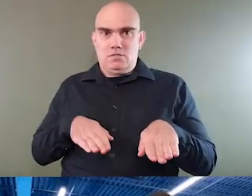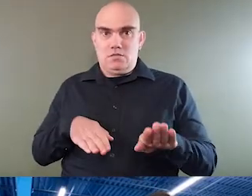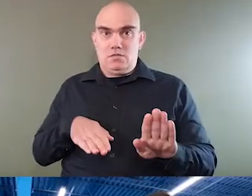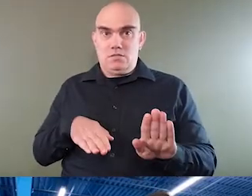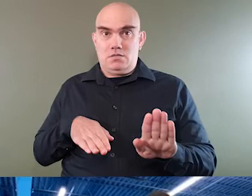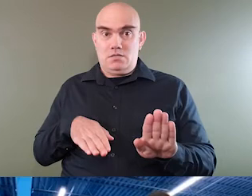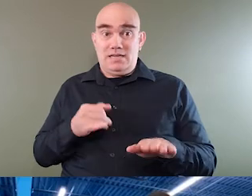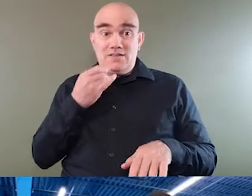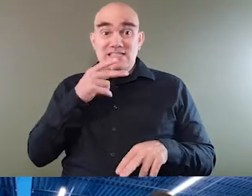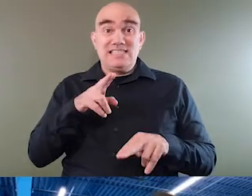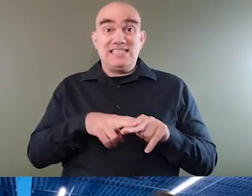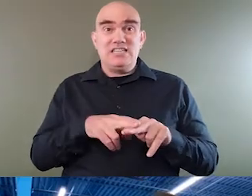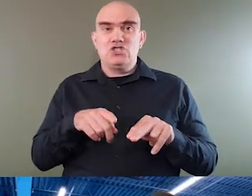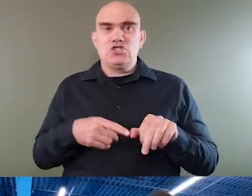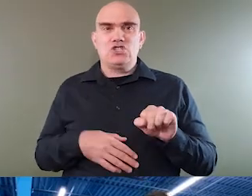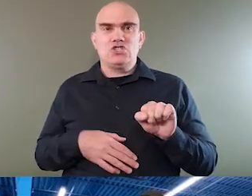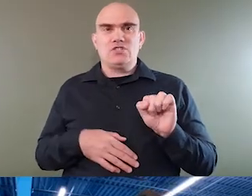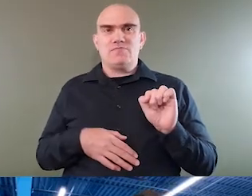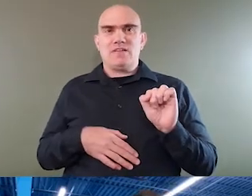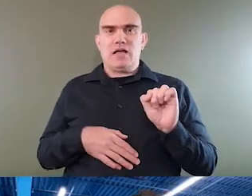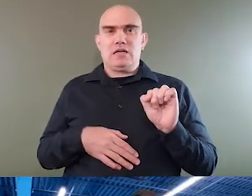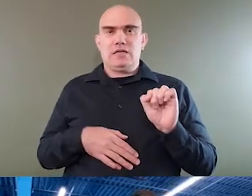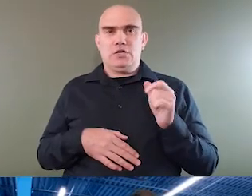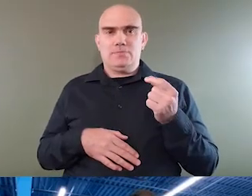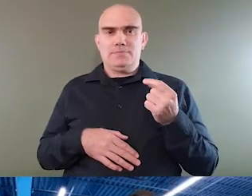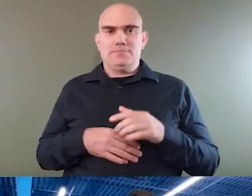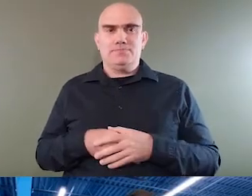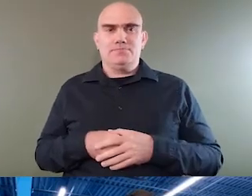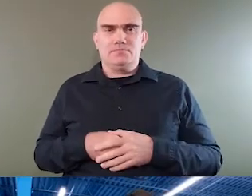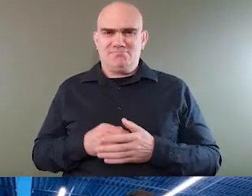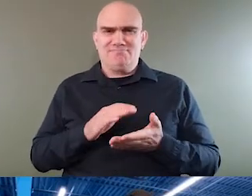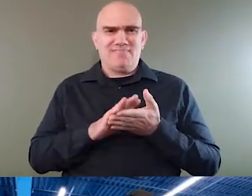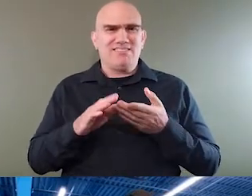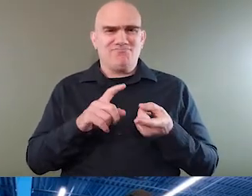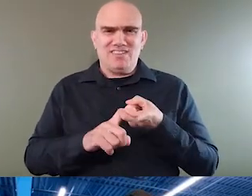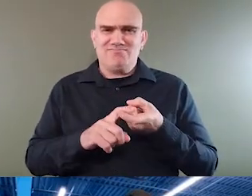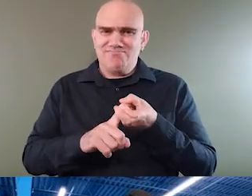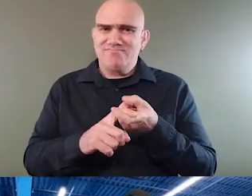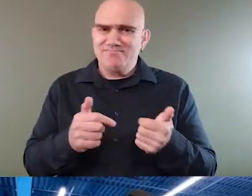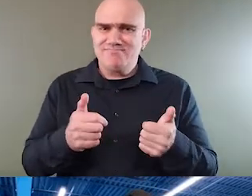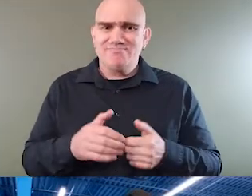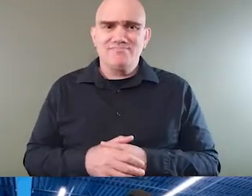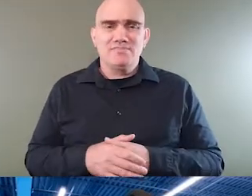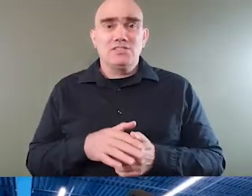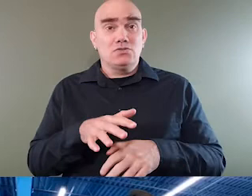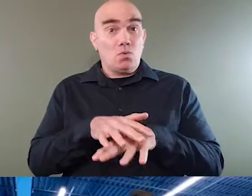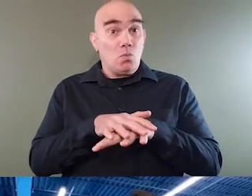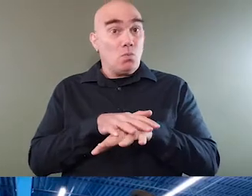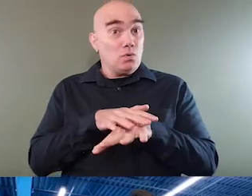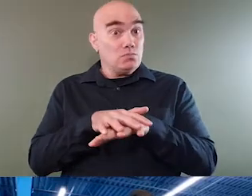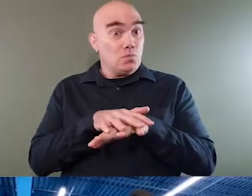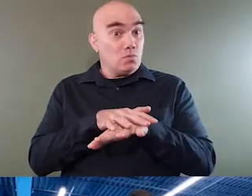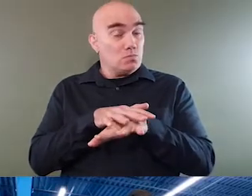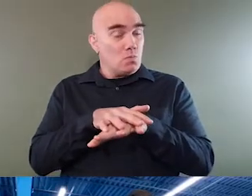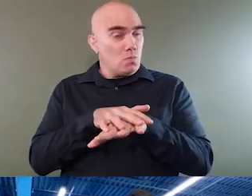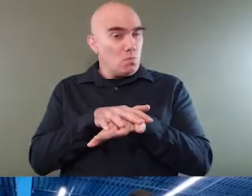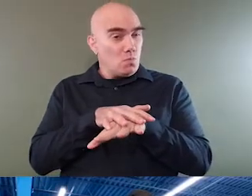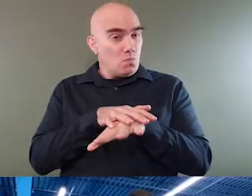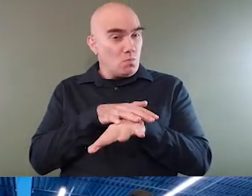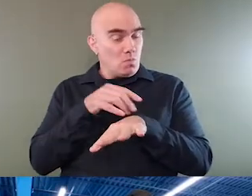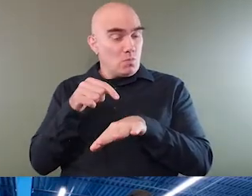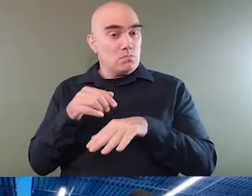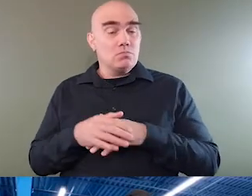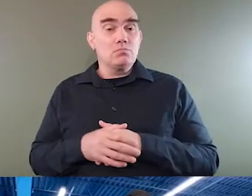just shift back just a little bit. Yeah. Nice, friends. Slowly,